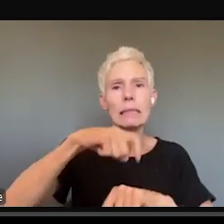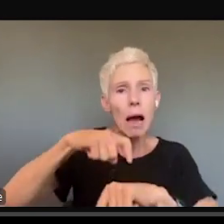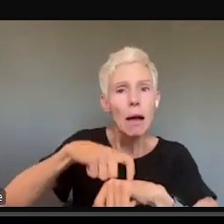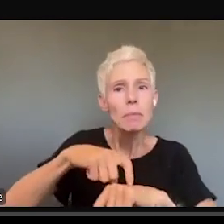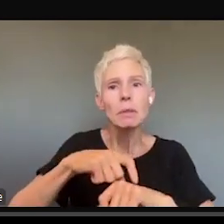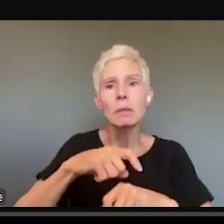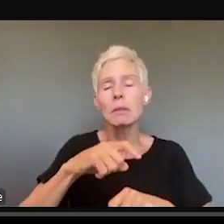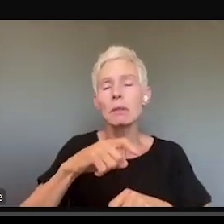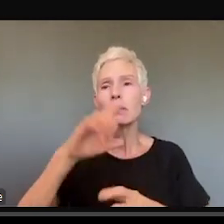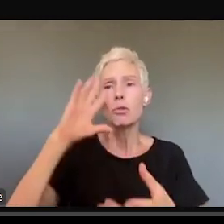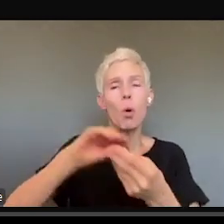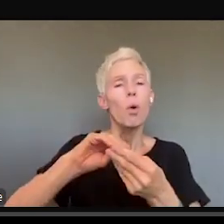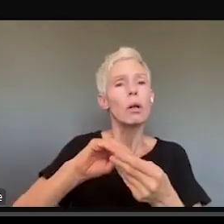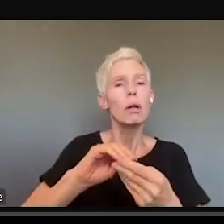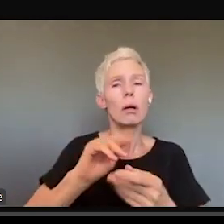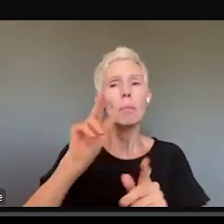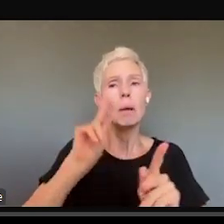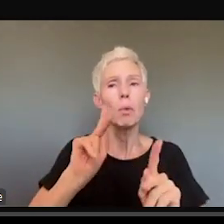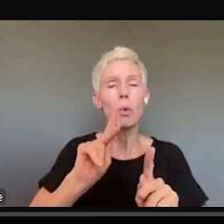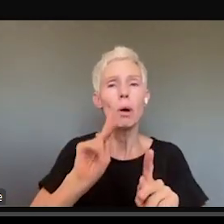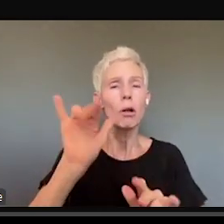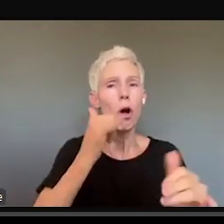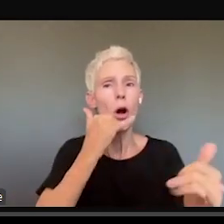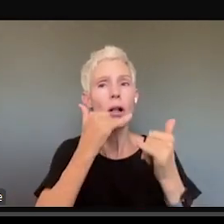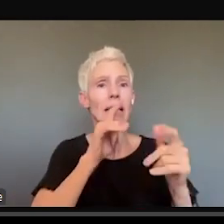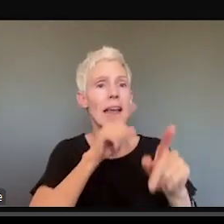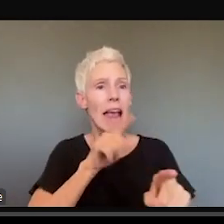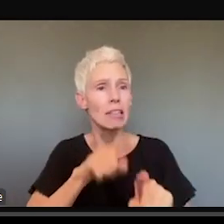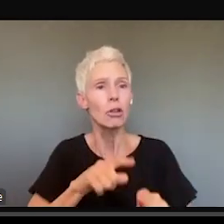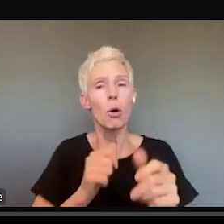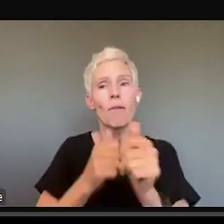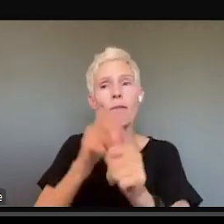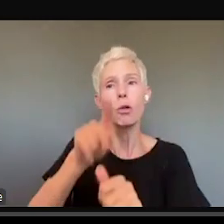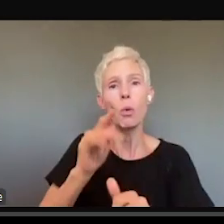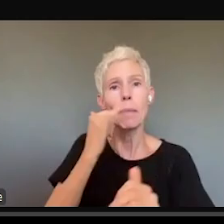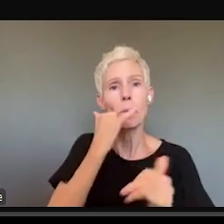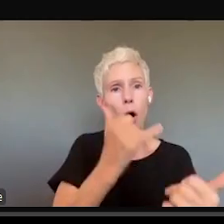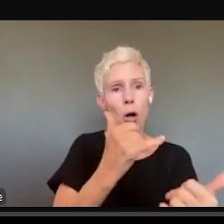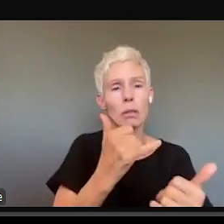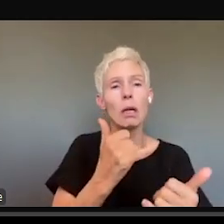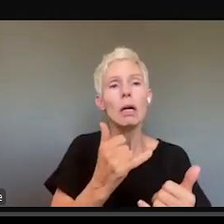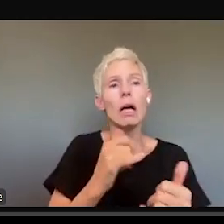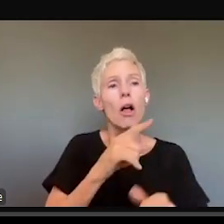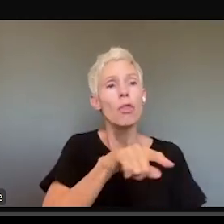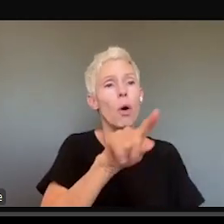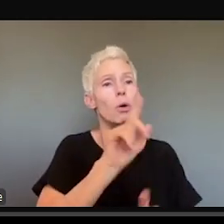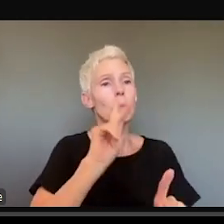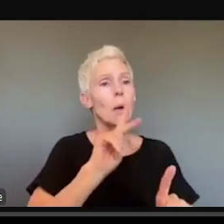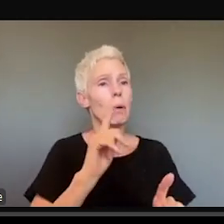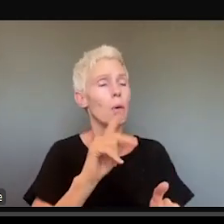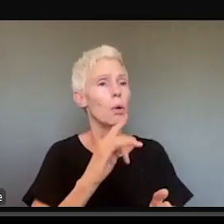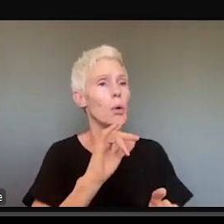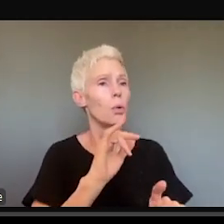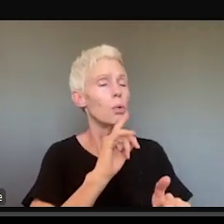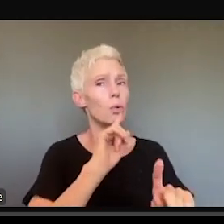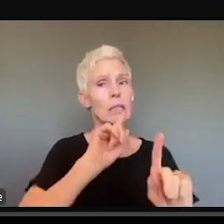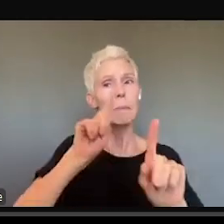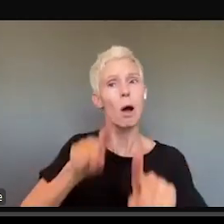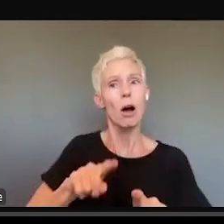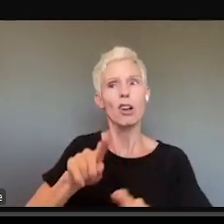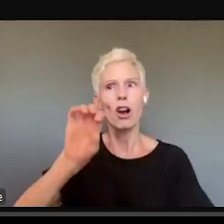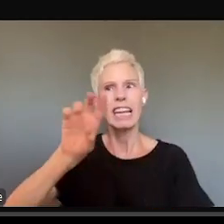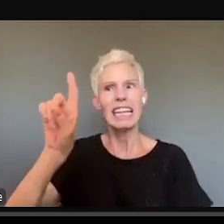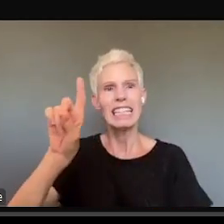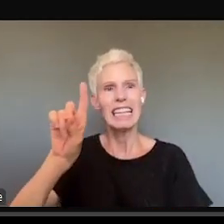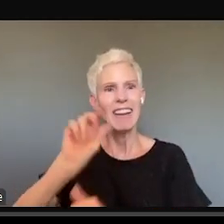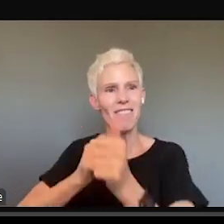calls, it's interesting because the highest amount of people who respond to our follow-up calls are actually our ED follow-ups. And then